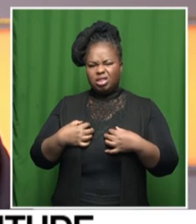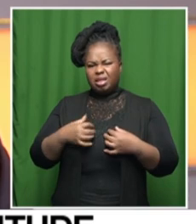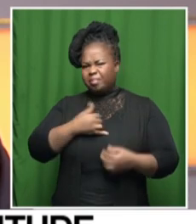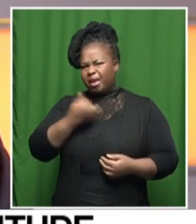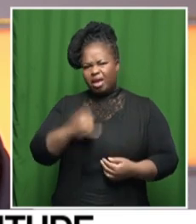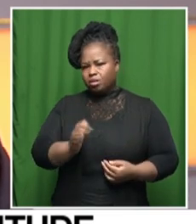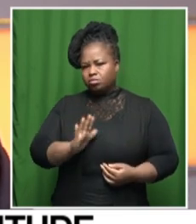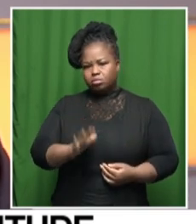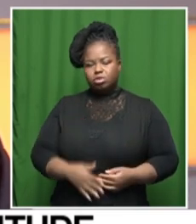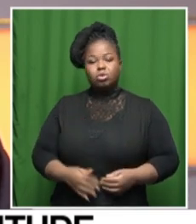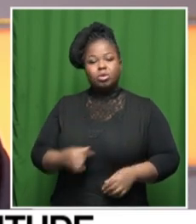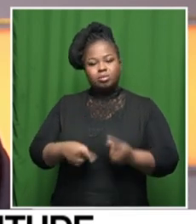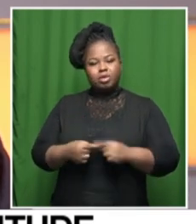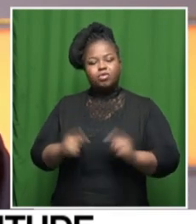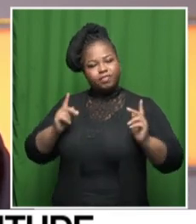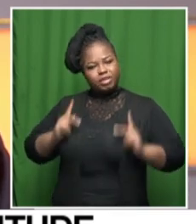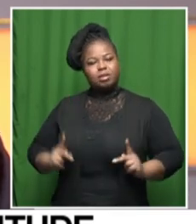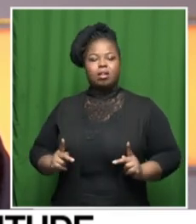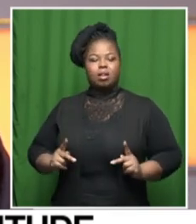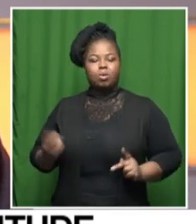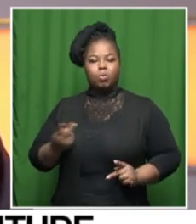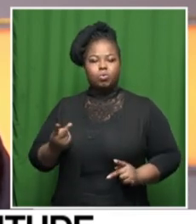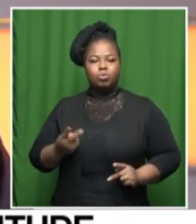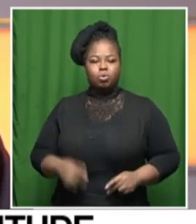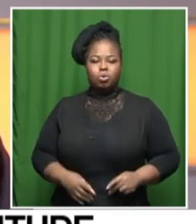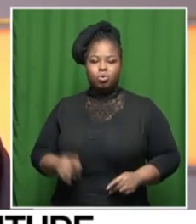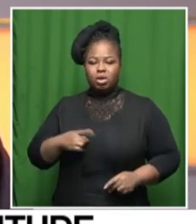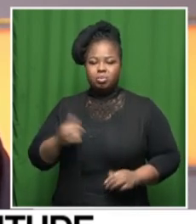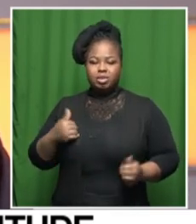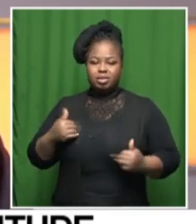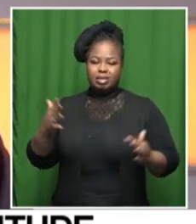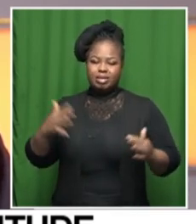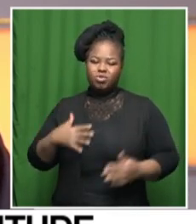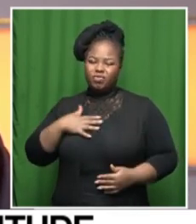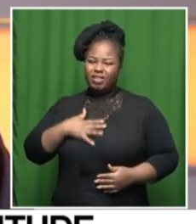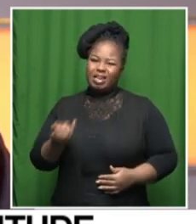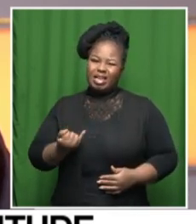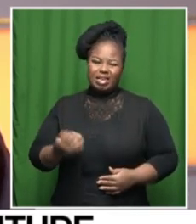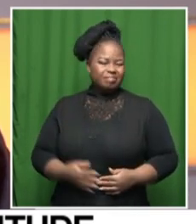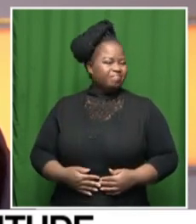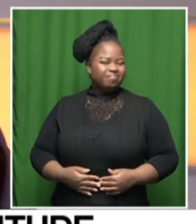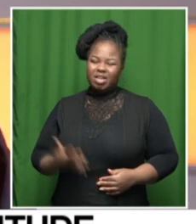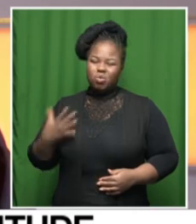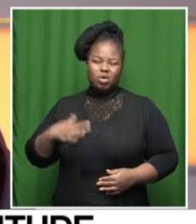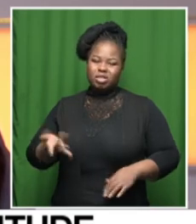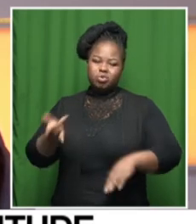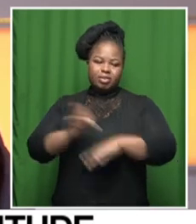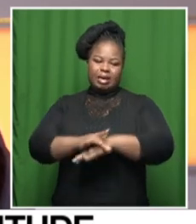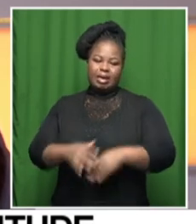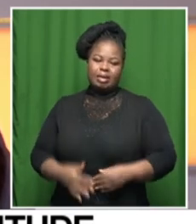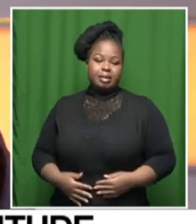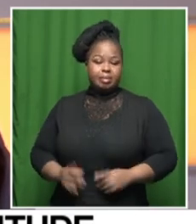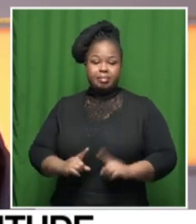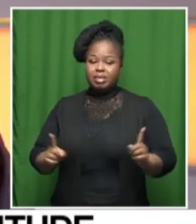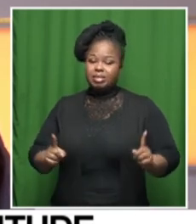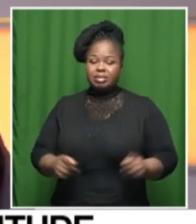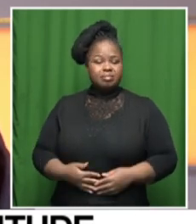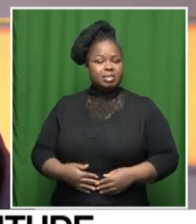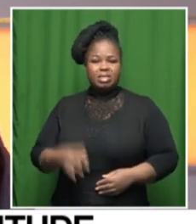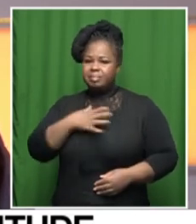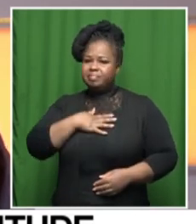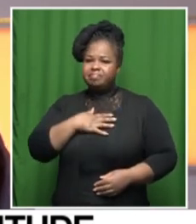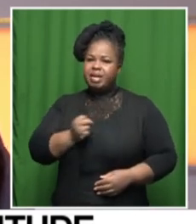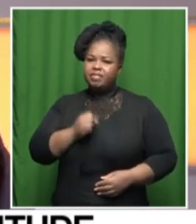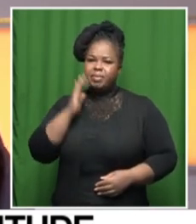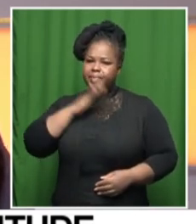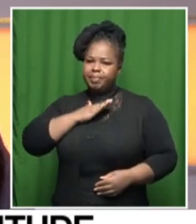emotional pain. It also got physical, and that is when I started feeling like I could just die. But I didn't have the guts to just do